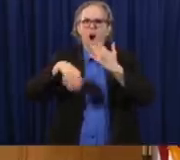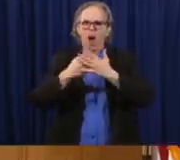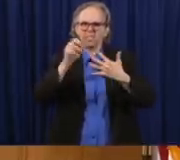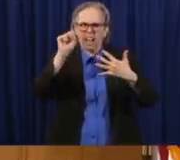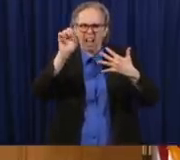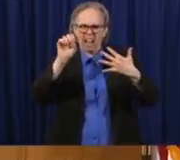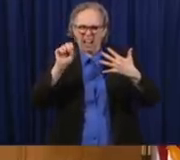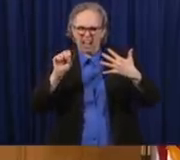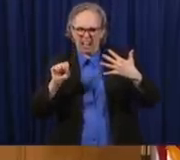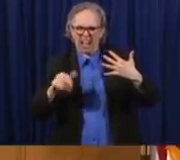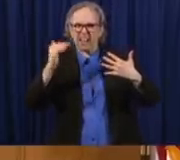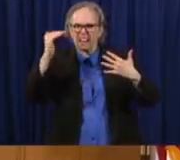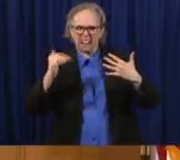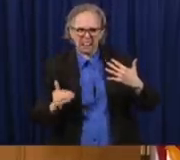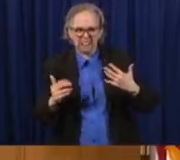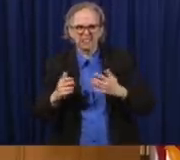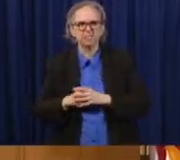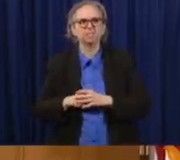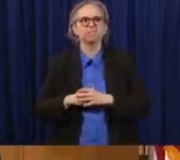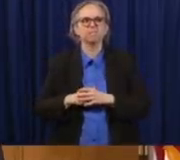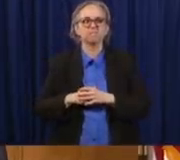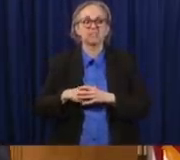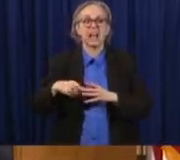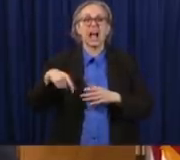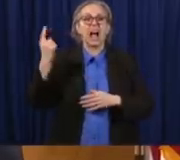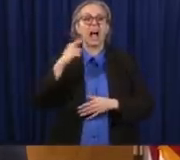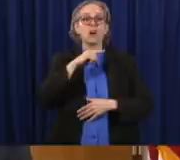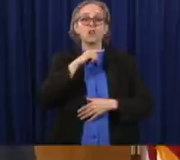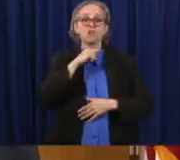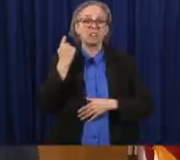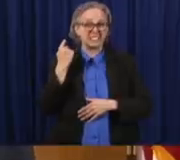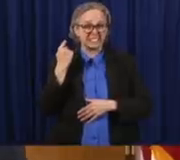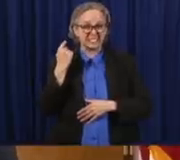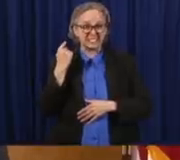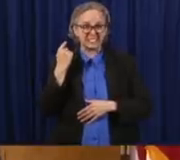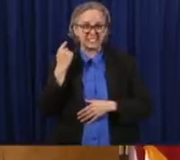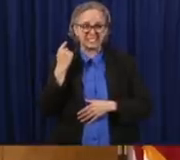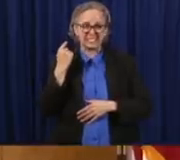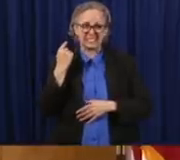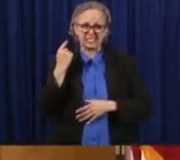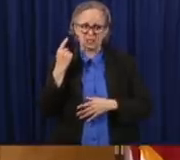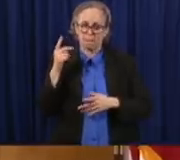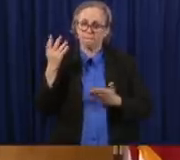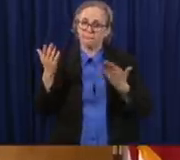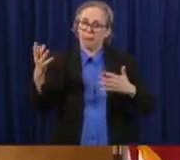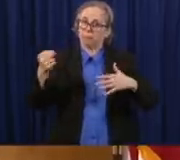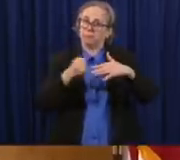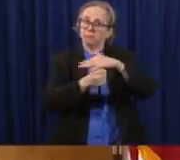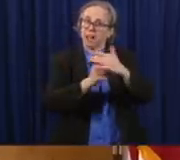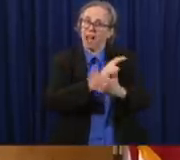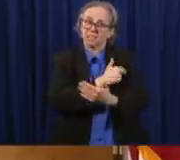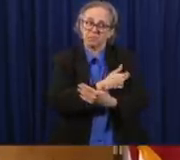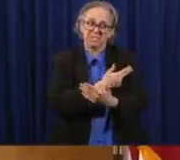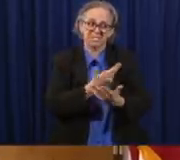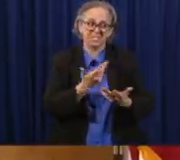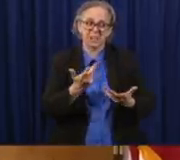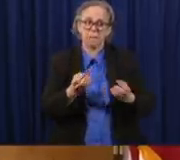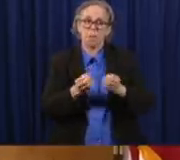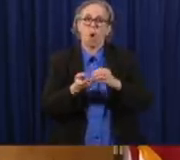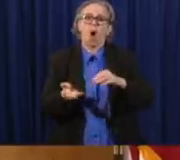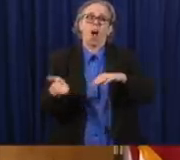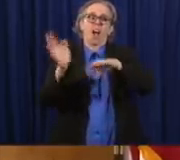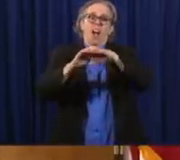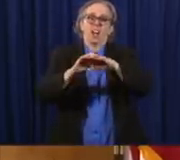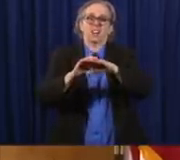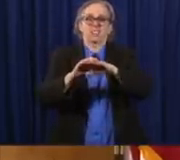COVID-19. They're at a higher risk of hospitalization, higher risk of death. And Dr. Acton can explain